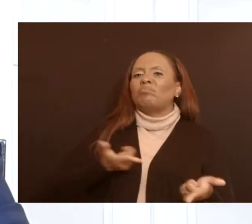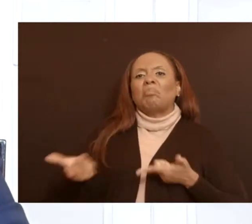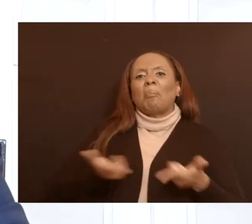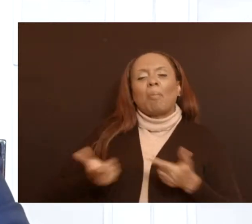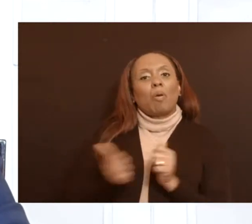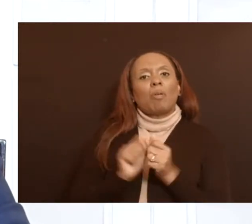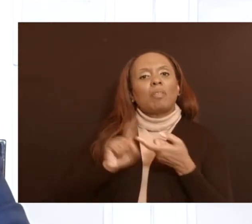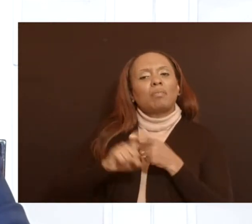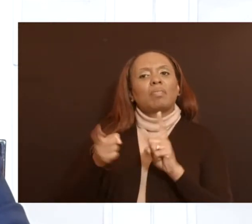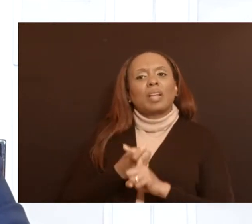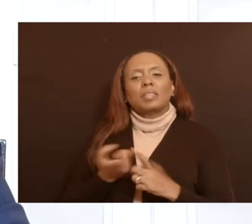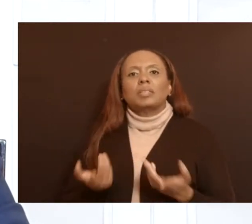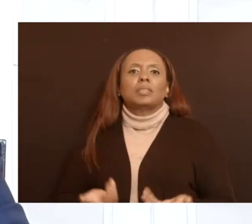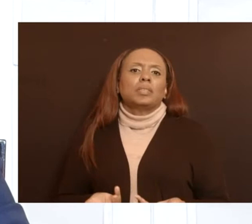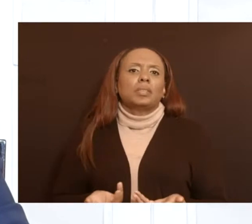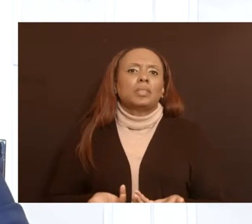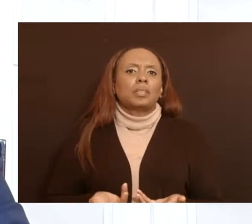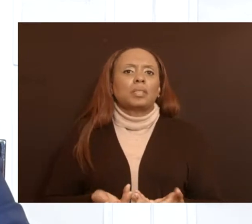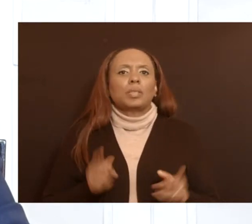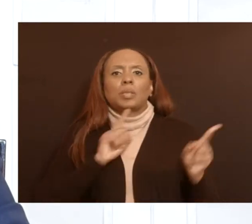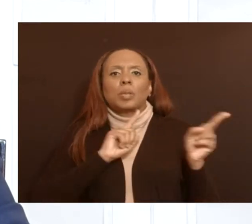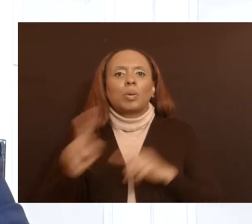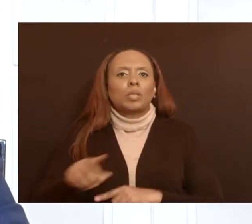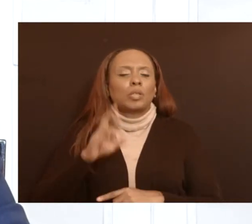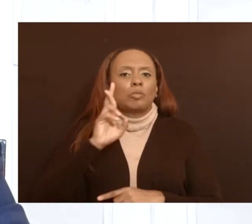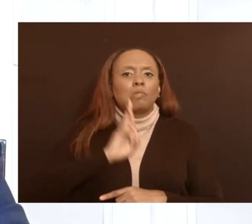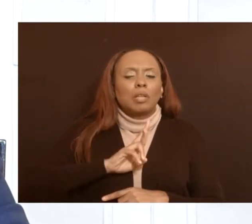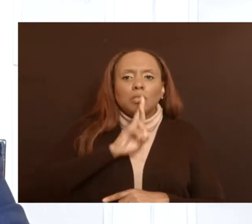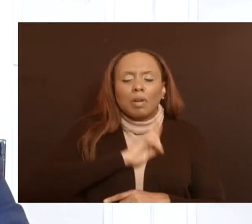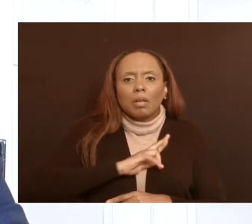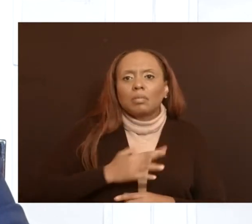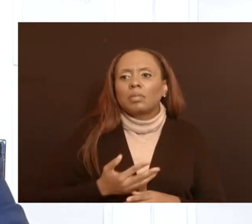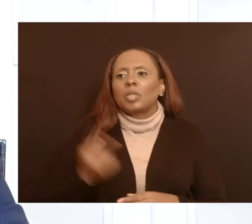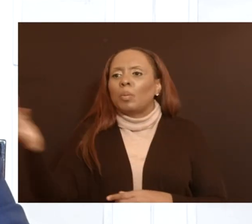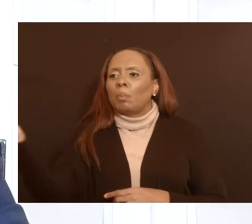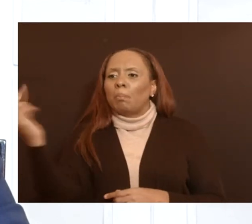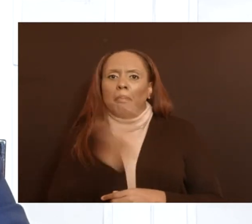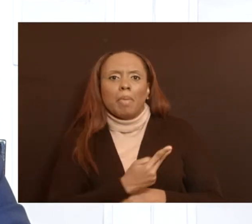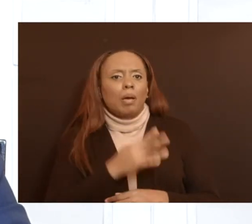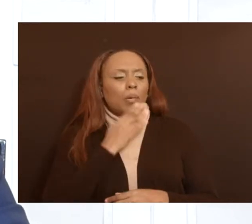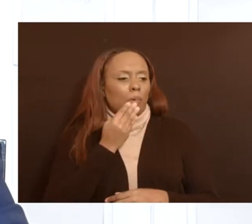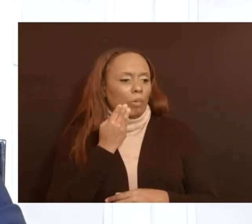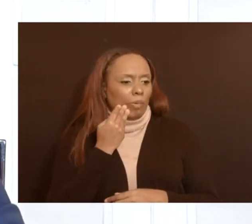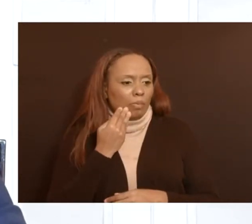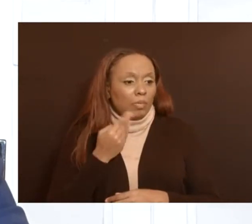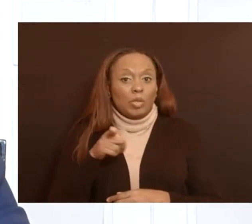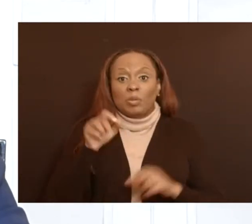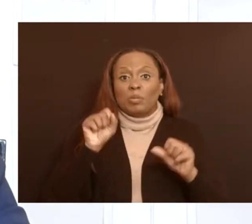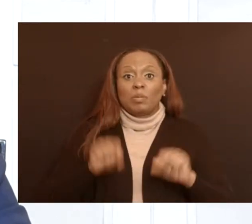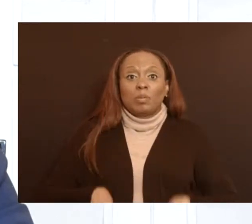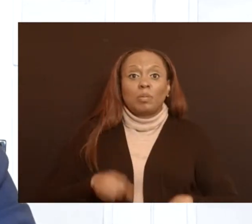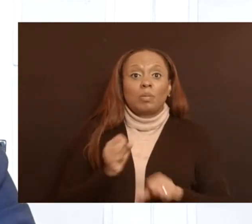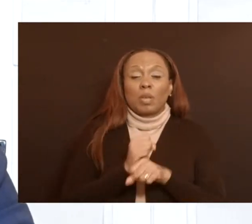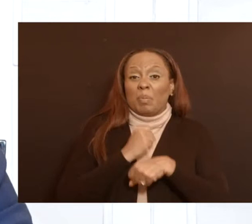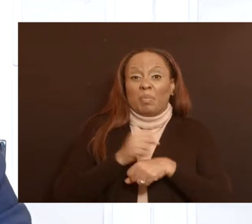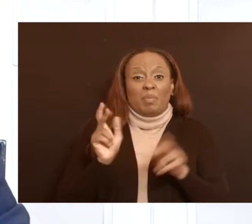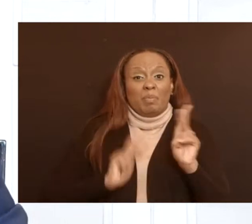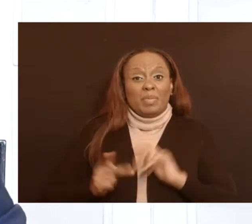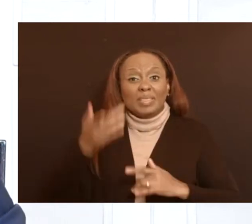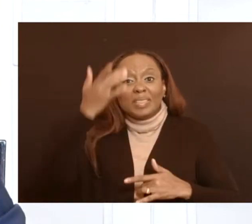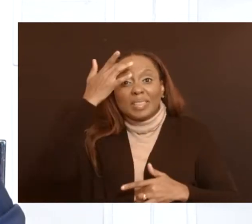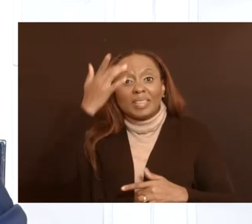to a restaurant. I started to think about the fact that you can make them ill. In fact, I don't want to get into specifics